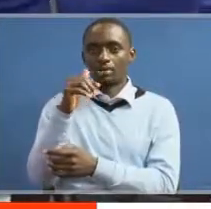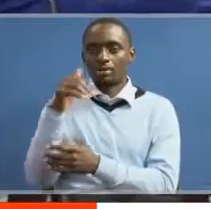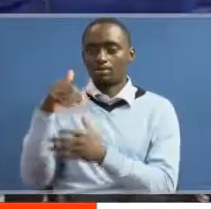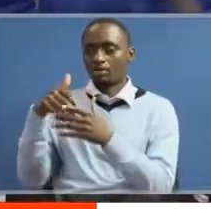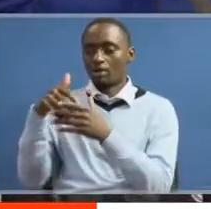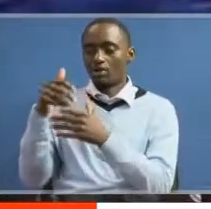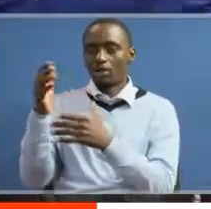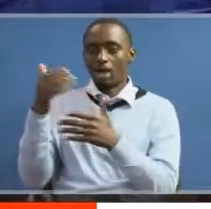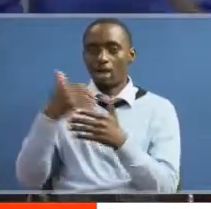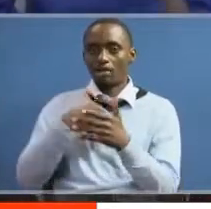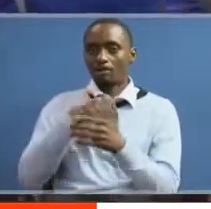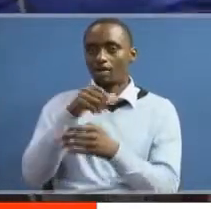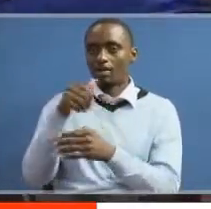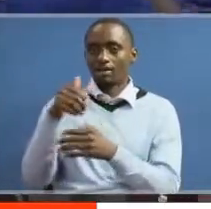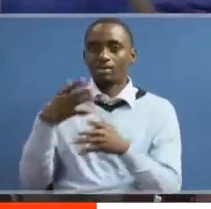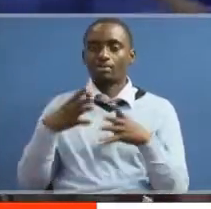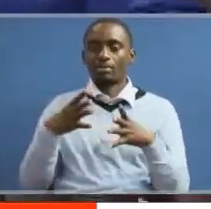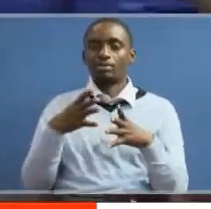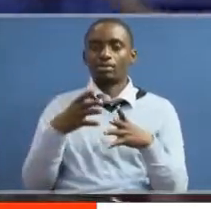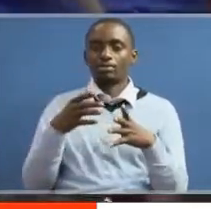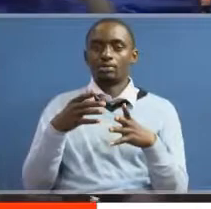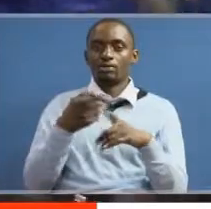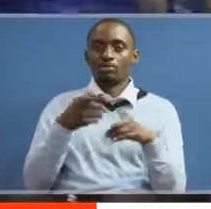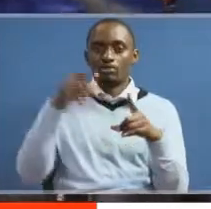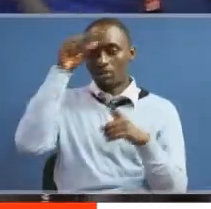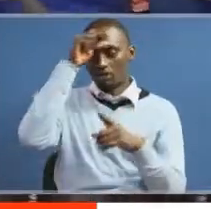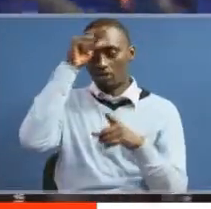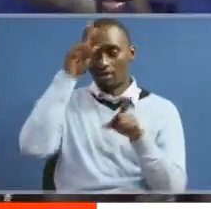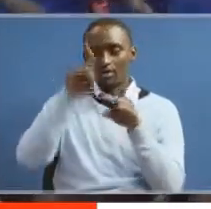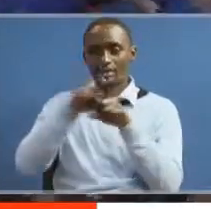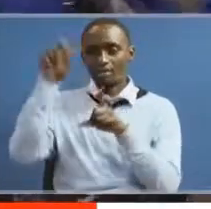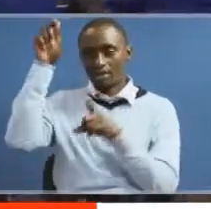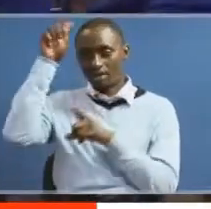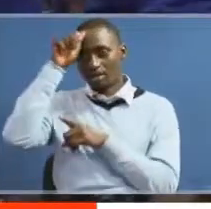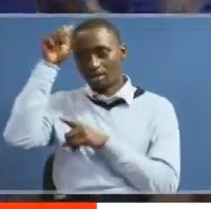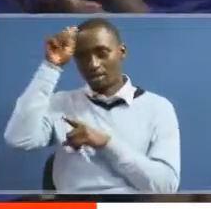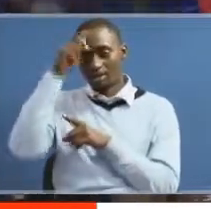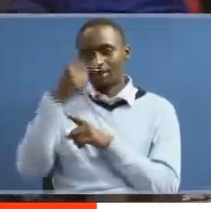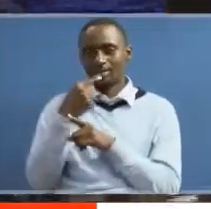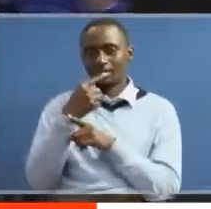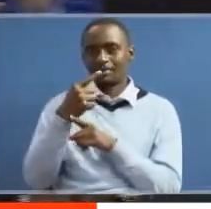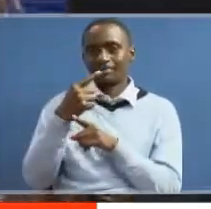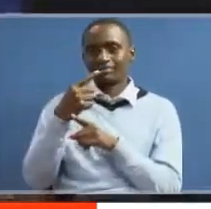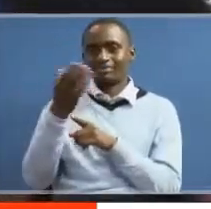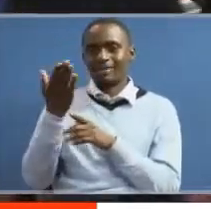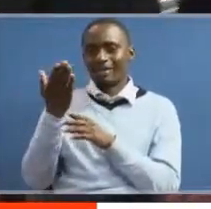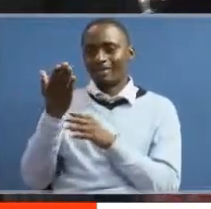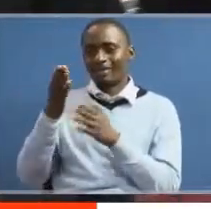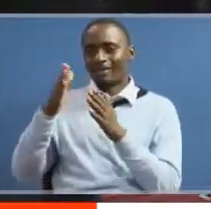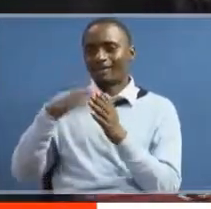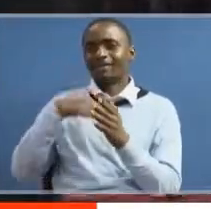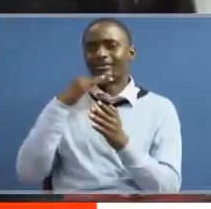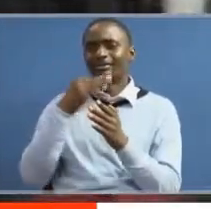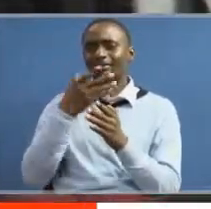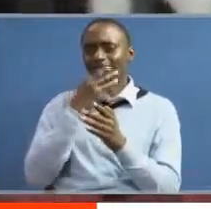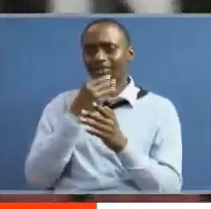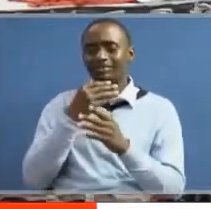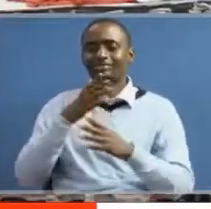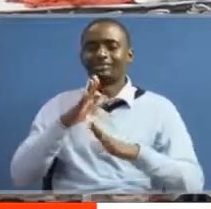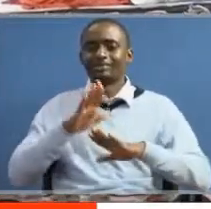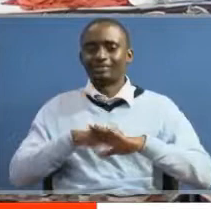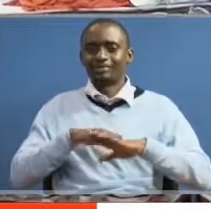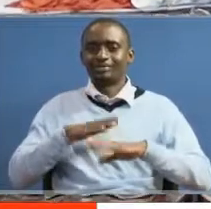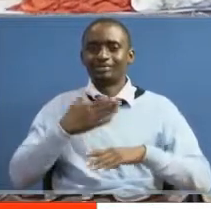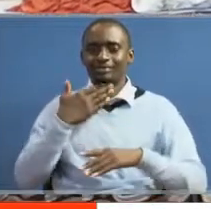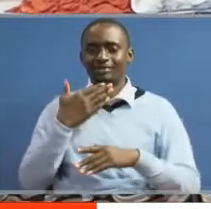other prominent personalities in government and the academia, hailed the late as a humble man who loved to live life doing what